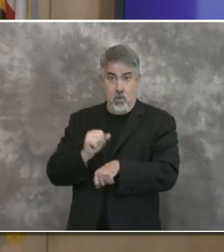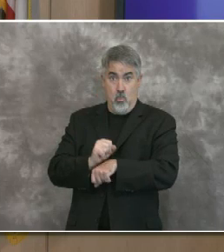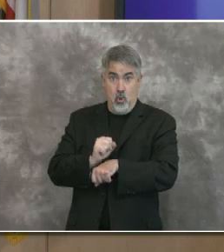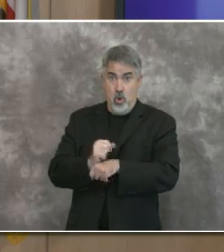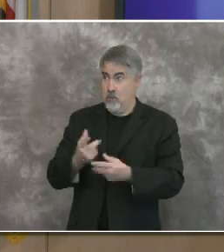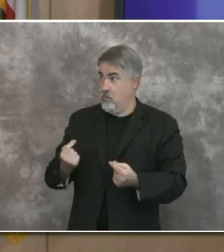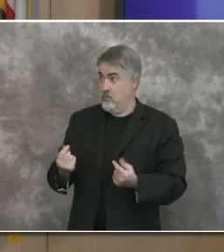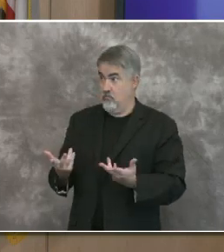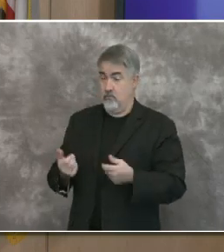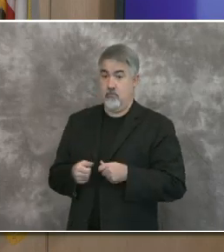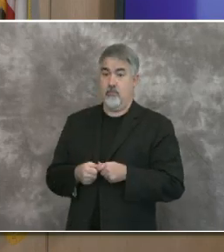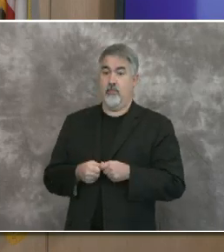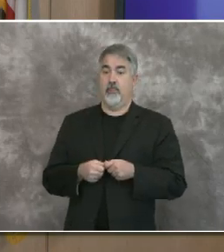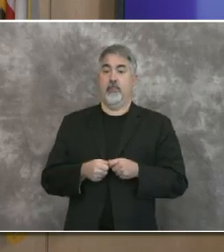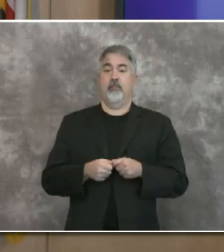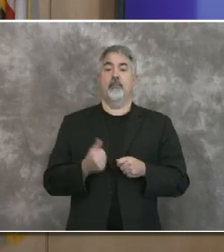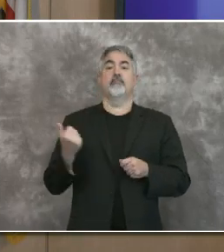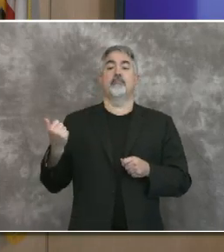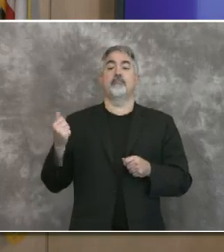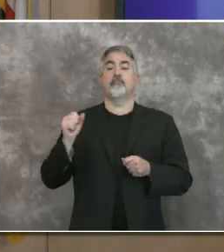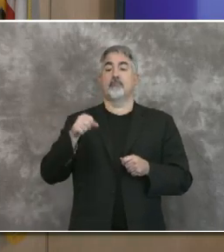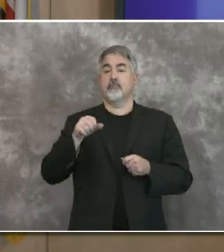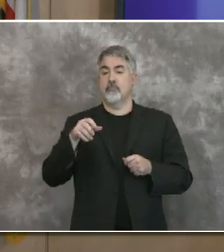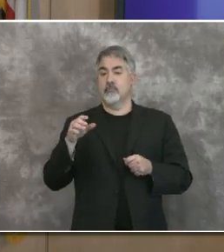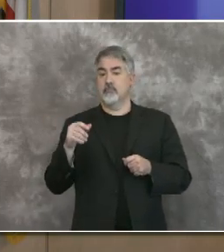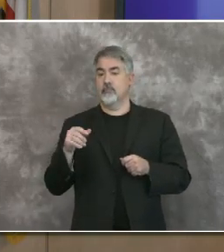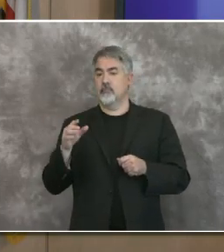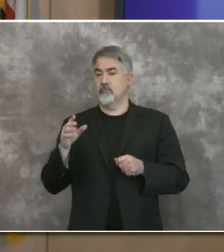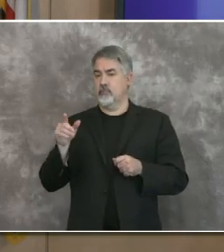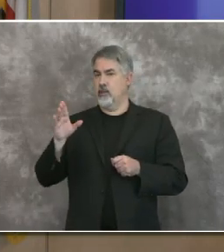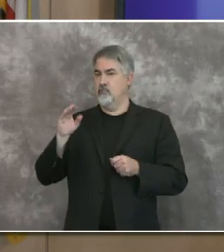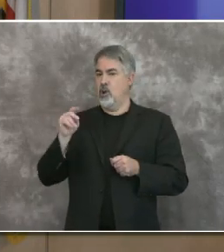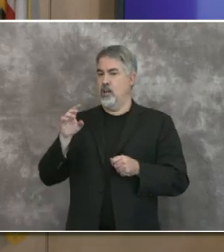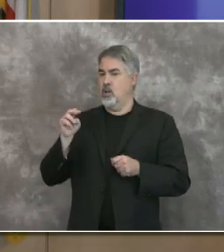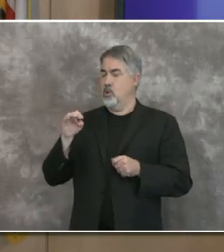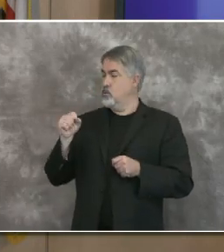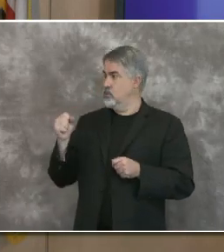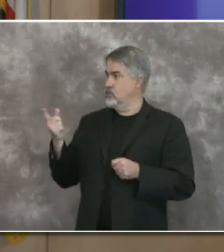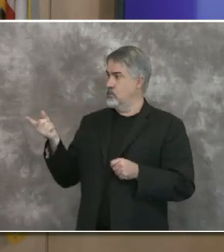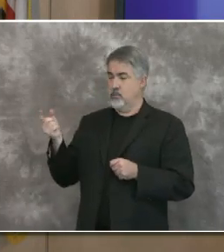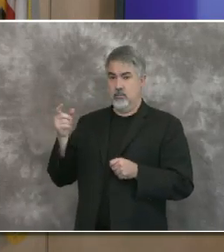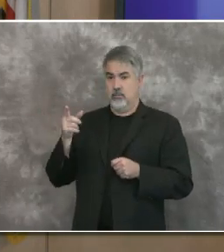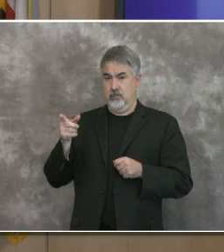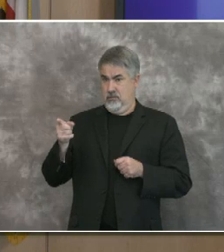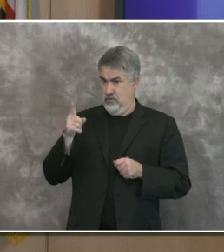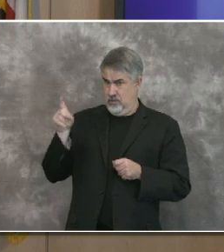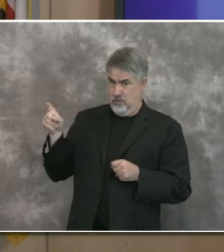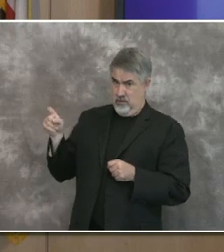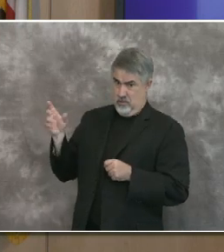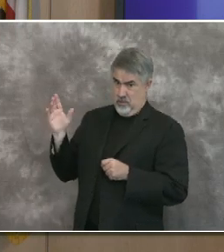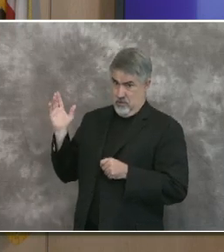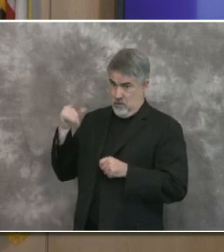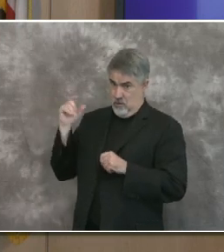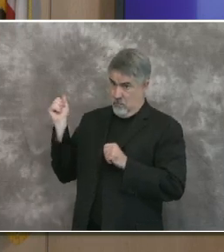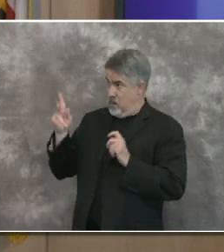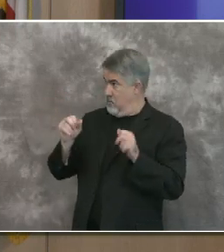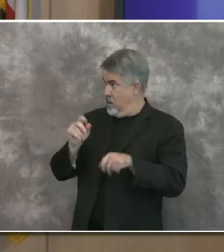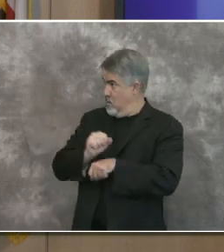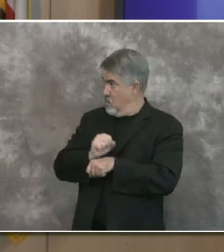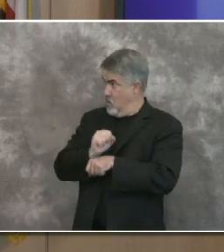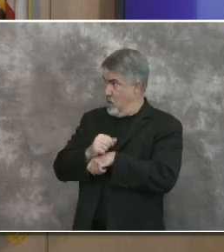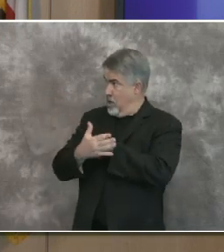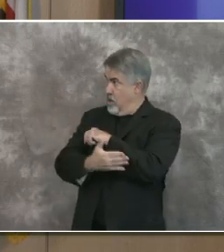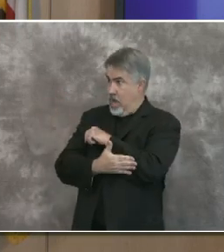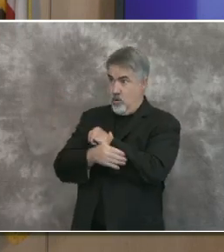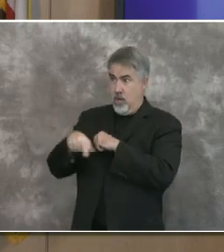from Brandon Lewis from CBS 8. In light of the allowance to return to office work, are county employees going back to the office if